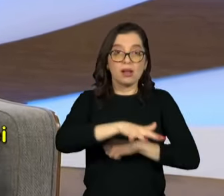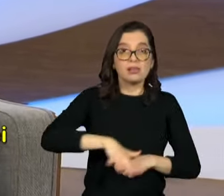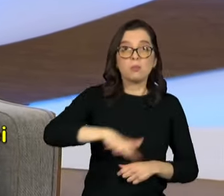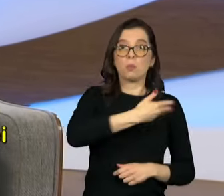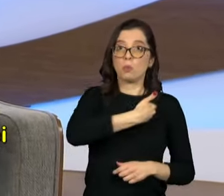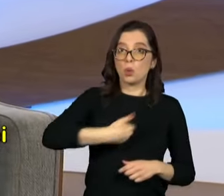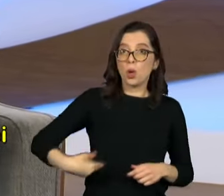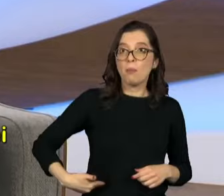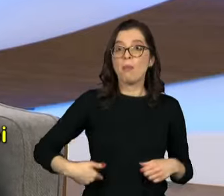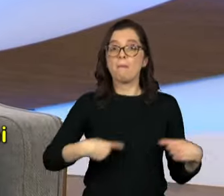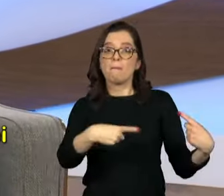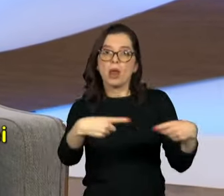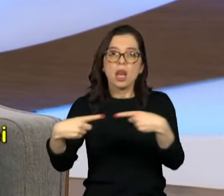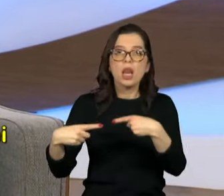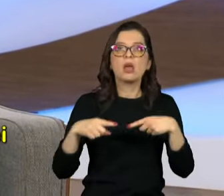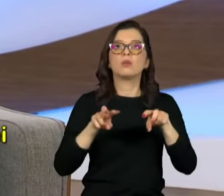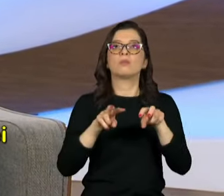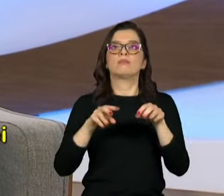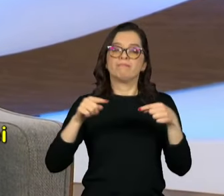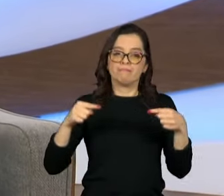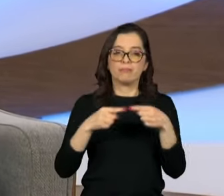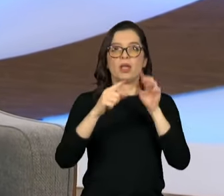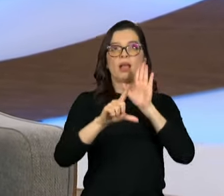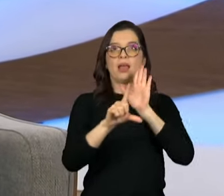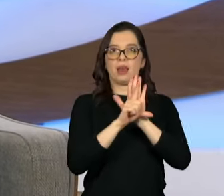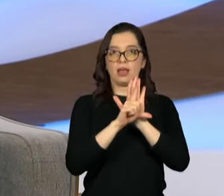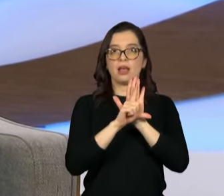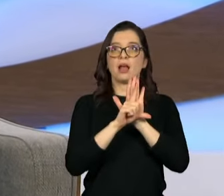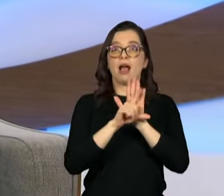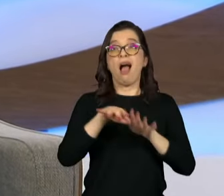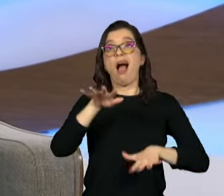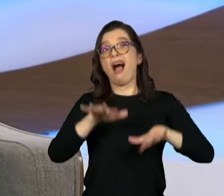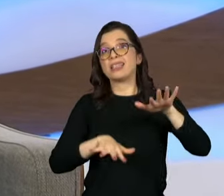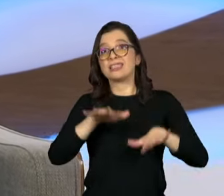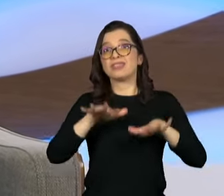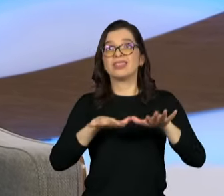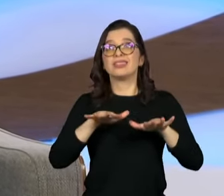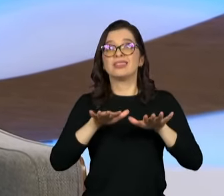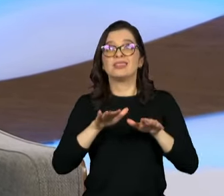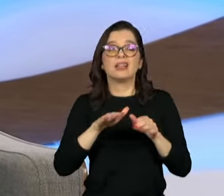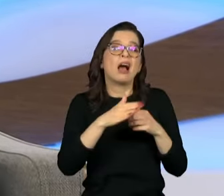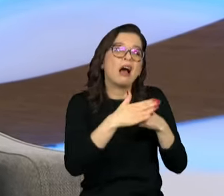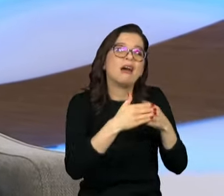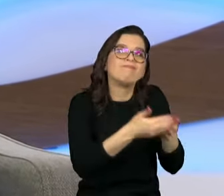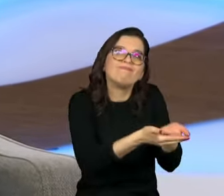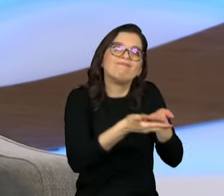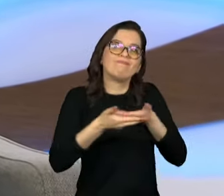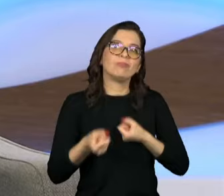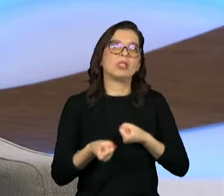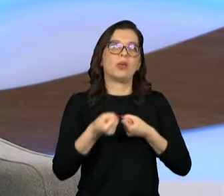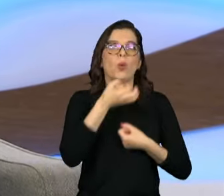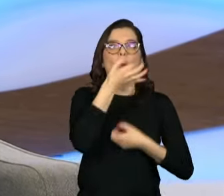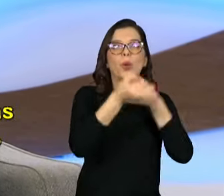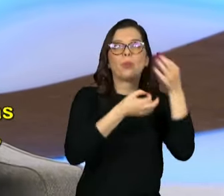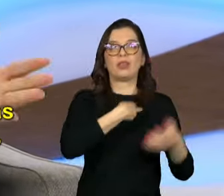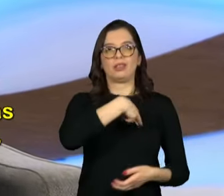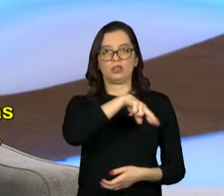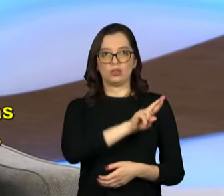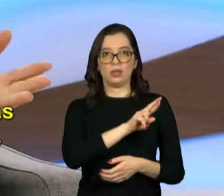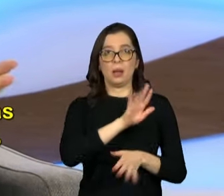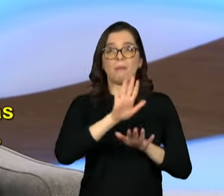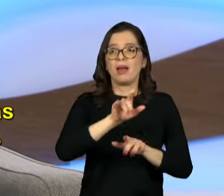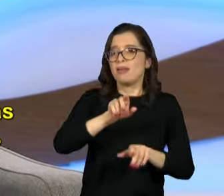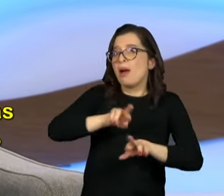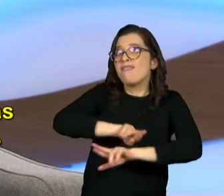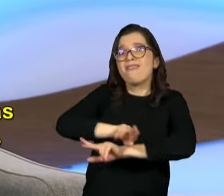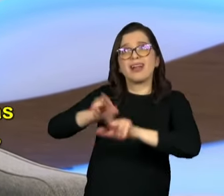public sphere and into debates about law sometimes means welcoming religious arguments. Now,